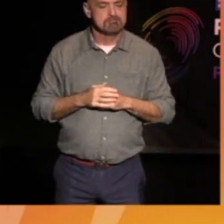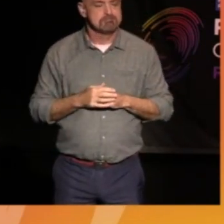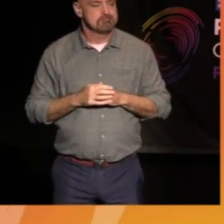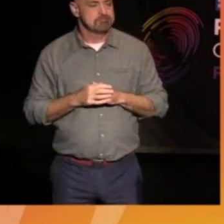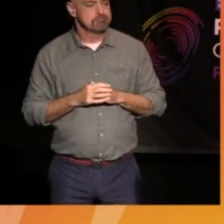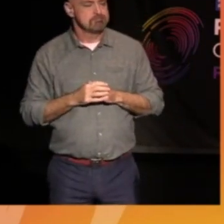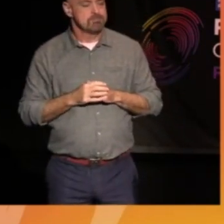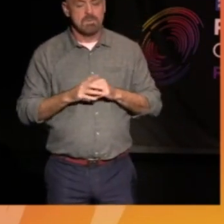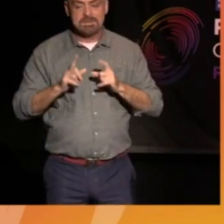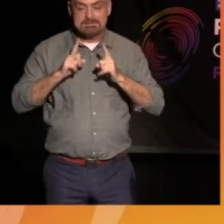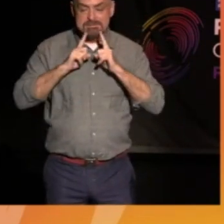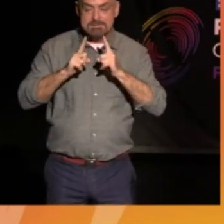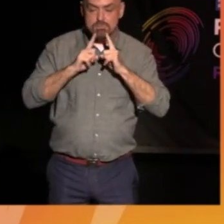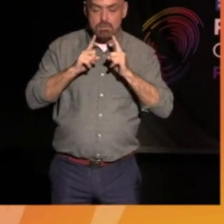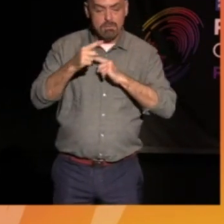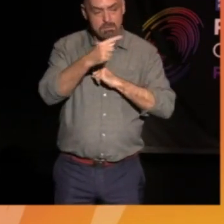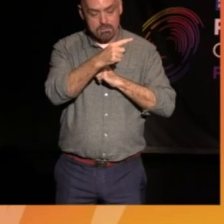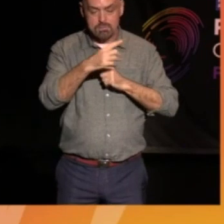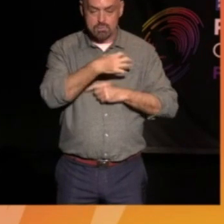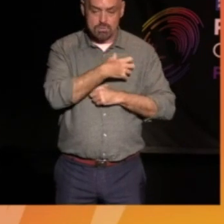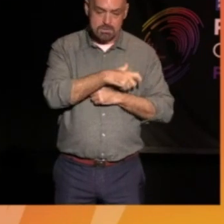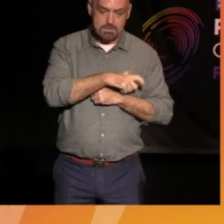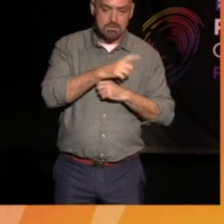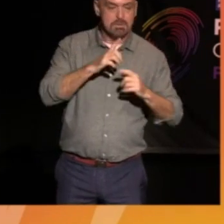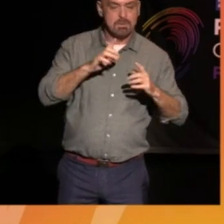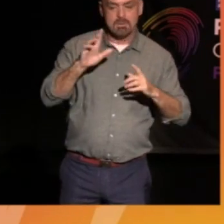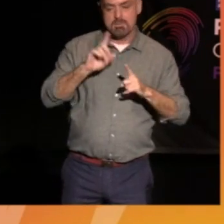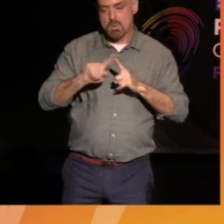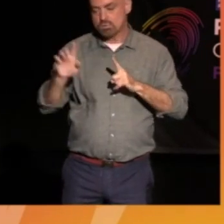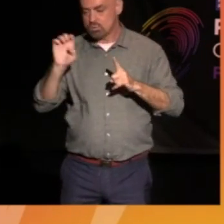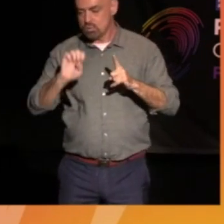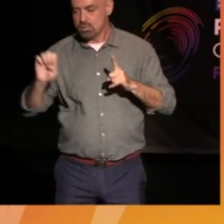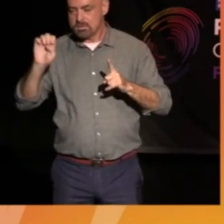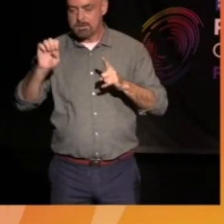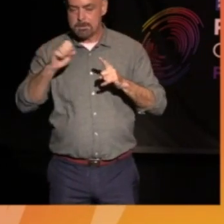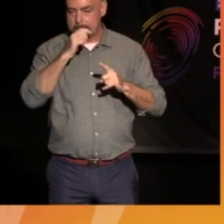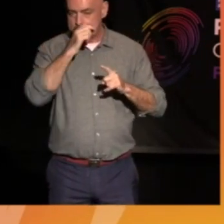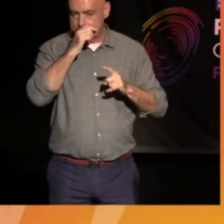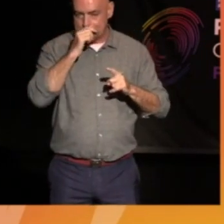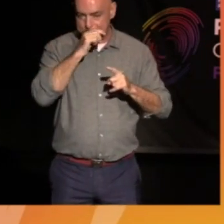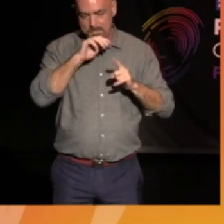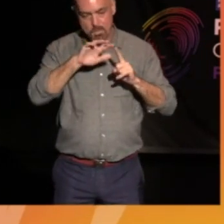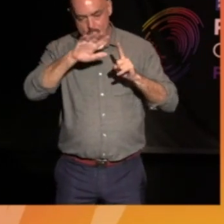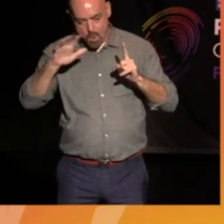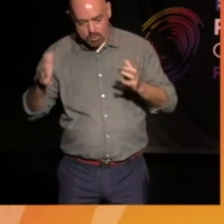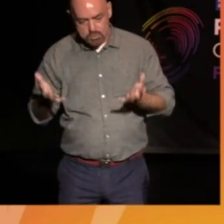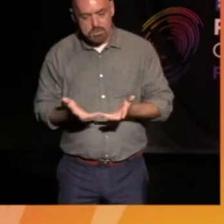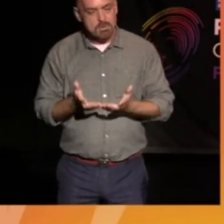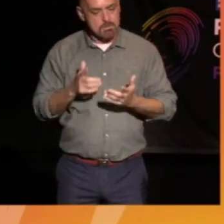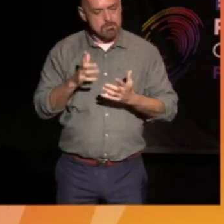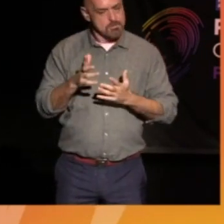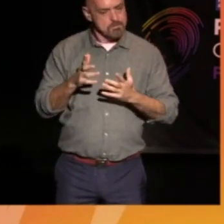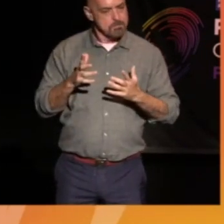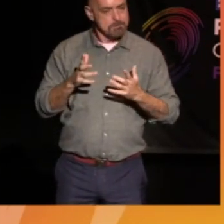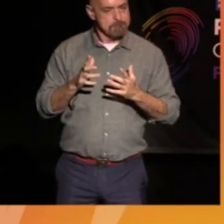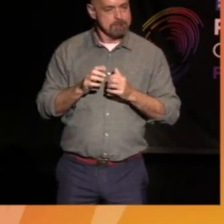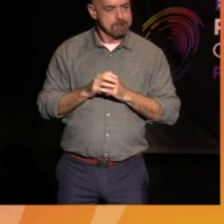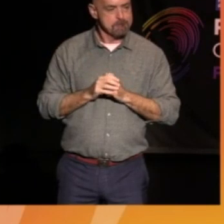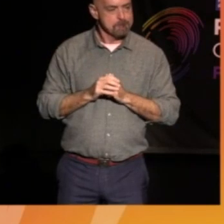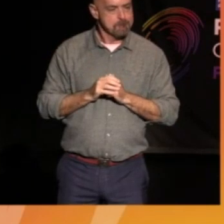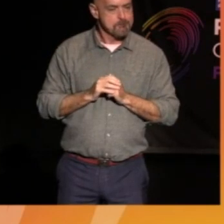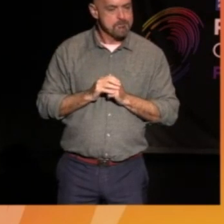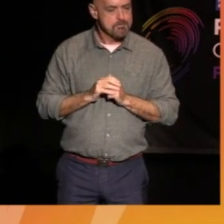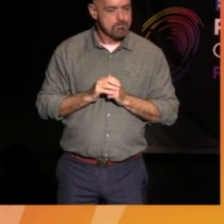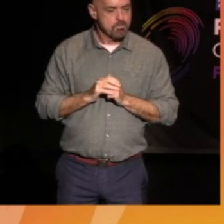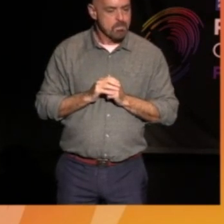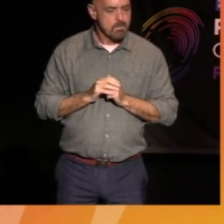teachers' unions in the United States and most of the European countries, and teachers' unions worldwide under the umbrella of Education International have been